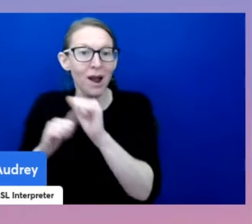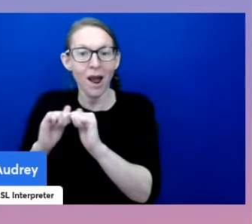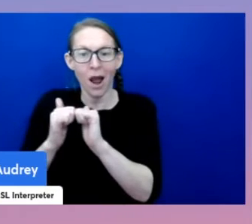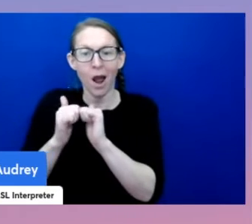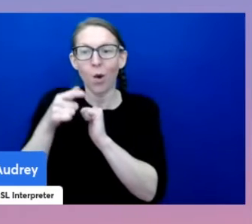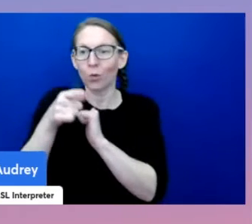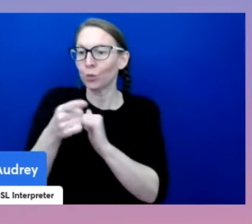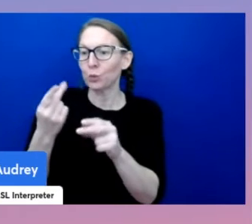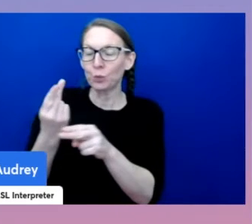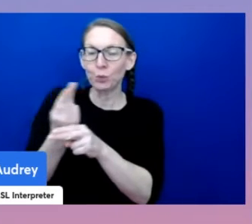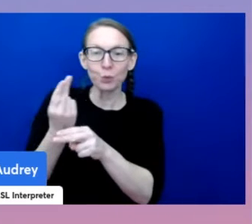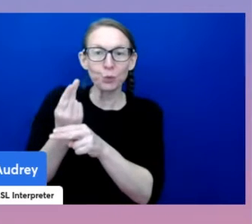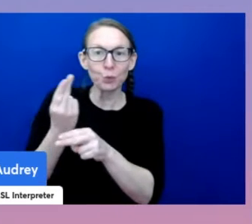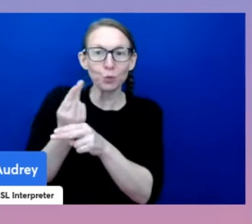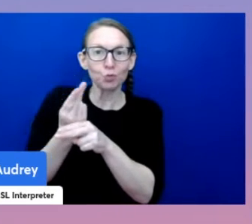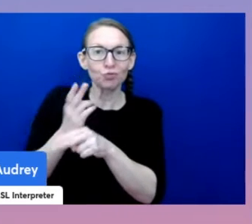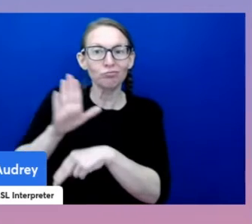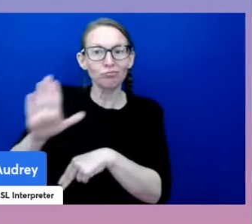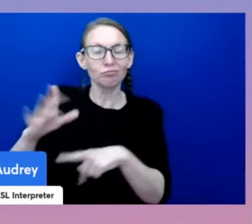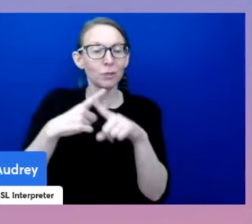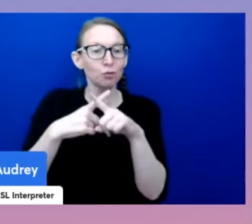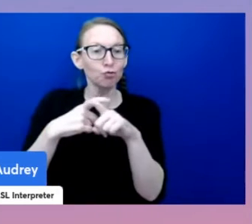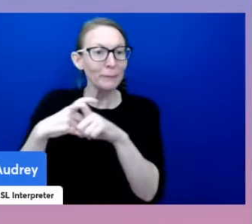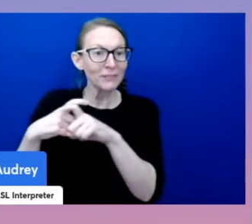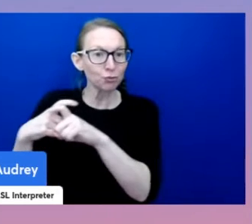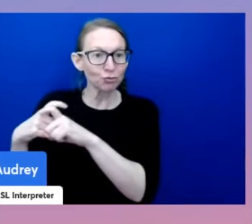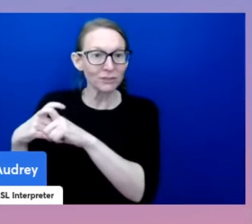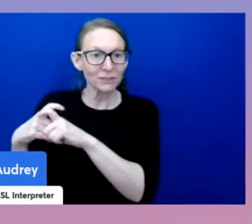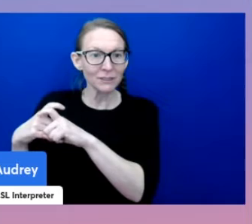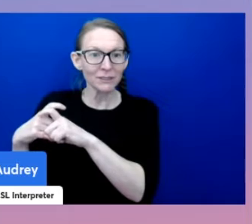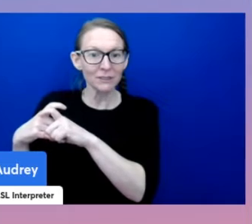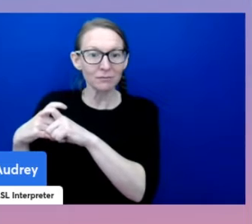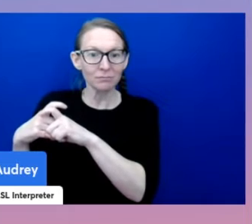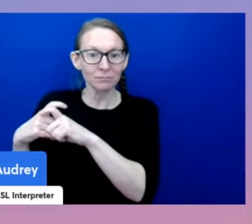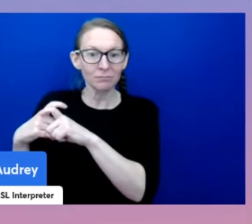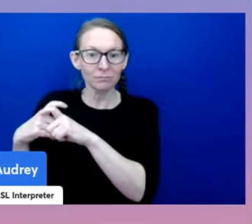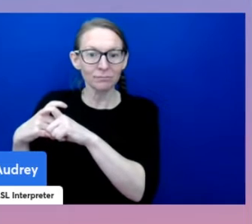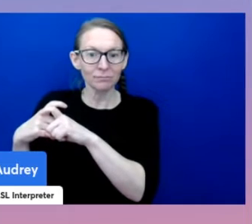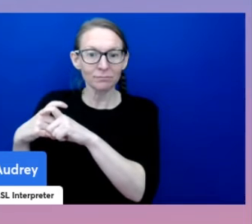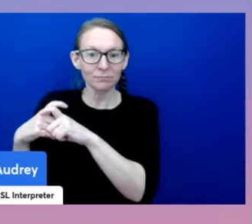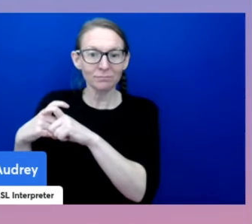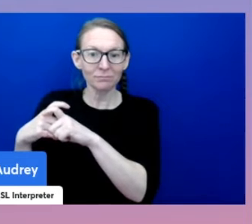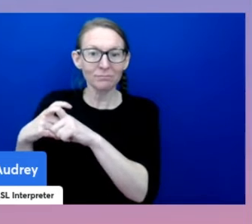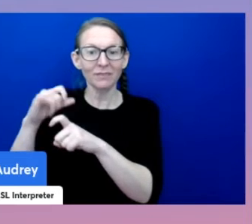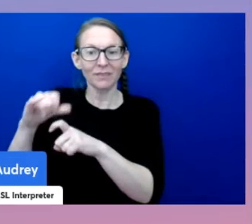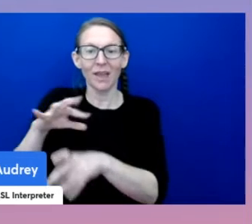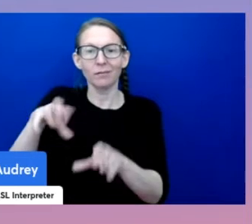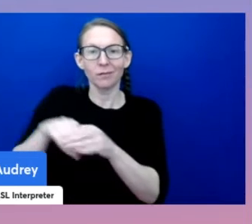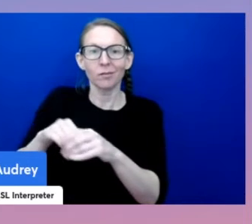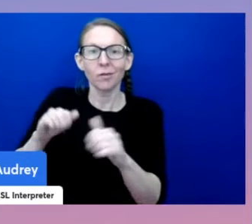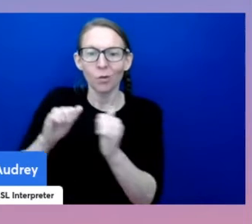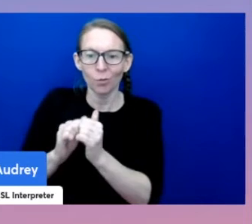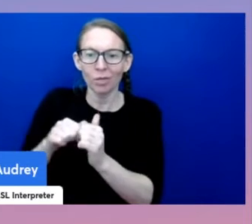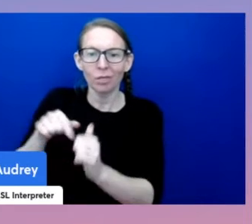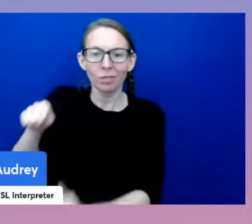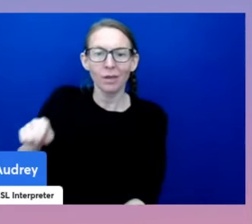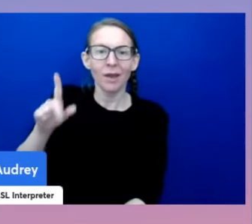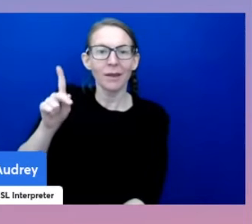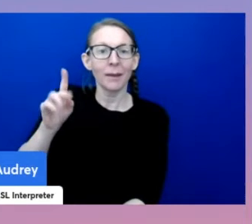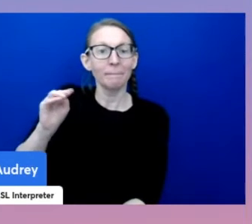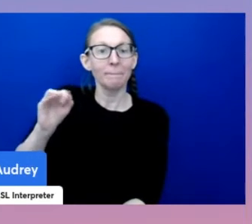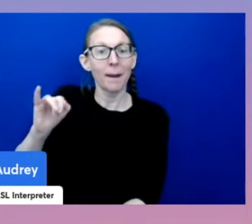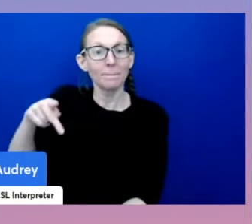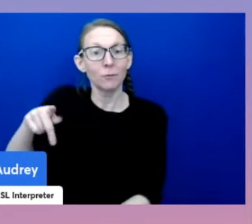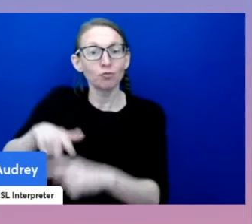use the encryption that integrate with KMIP protocol on